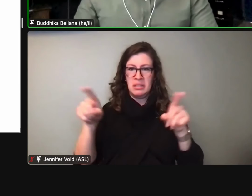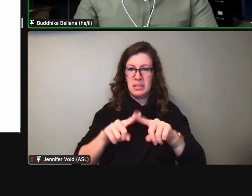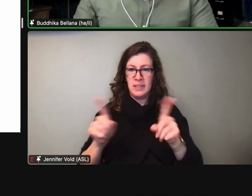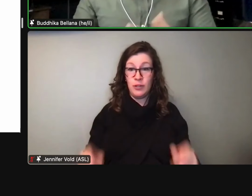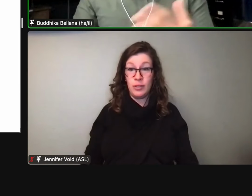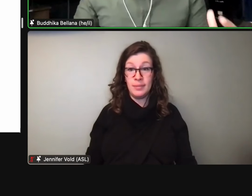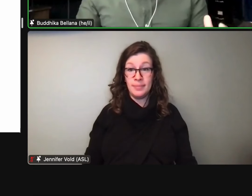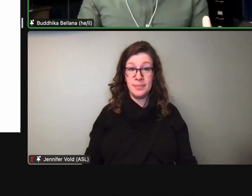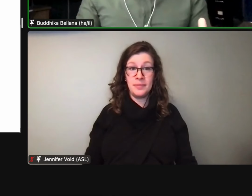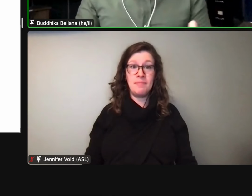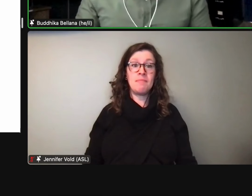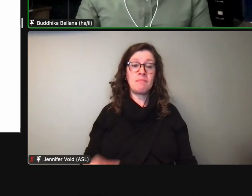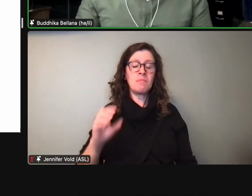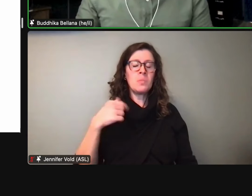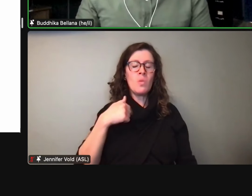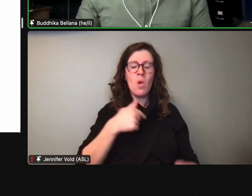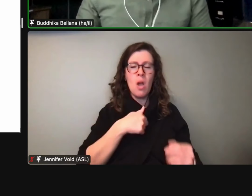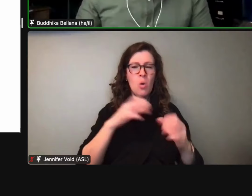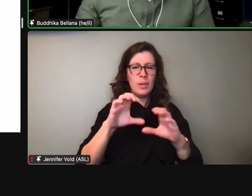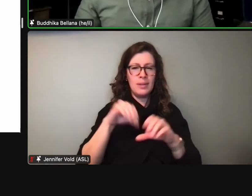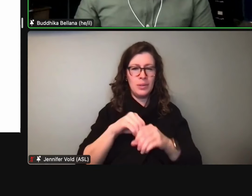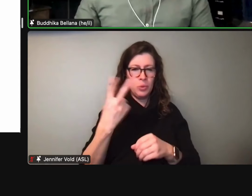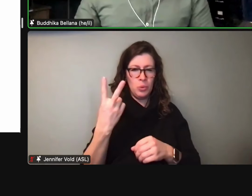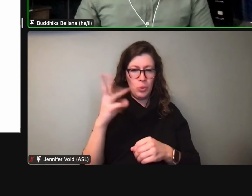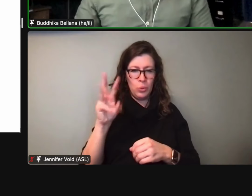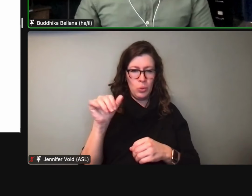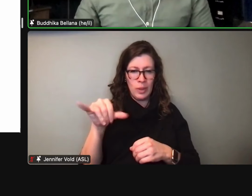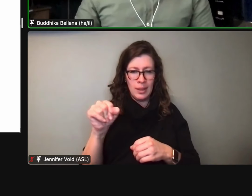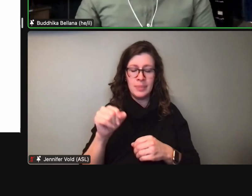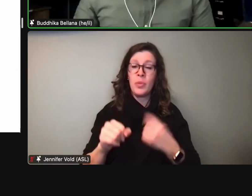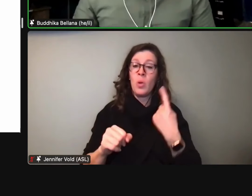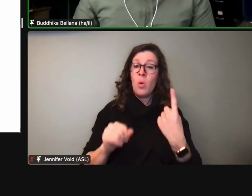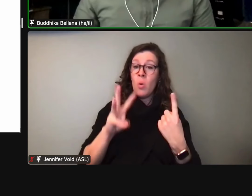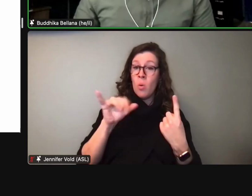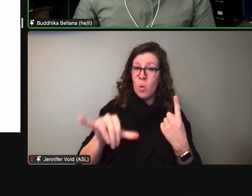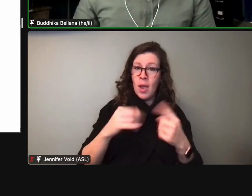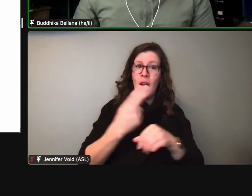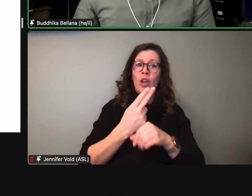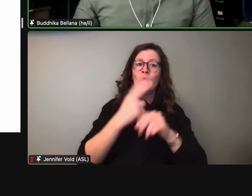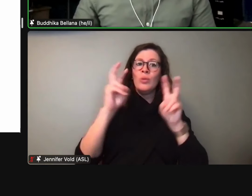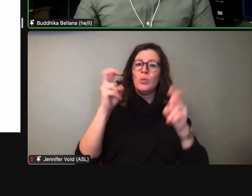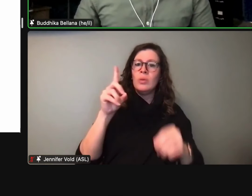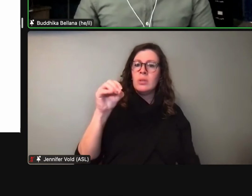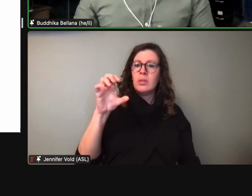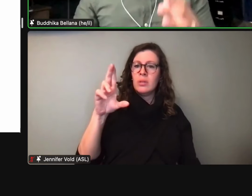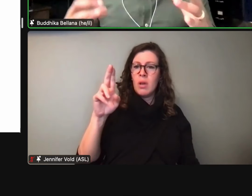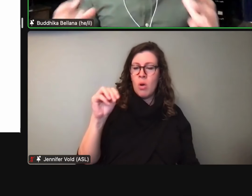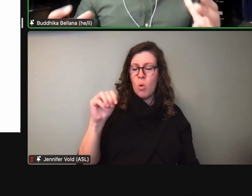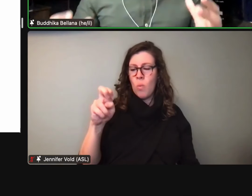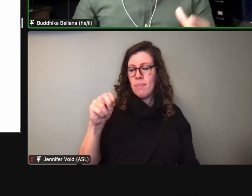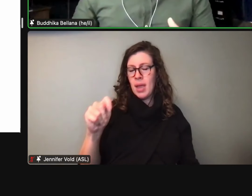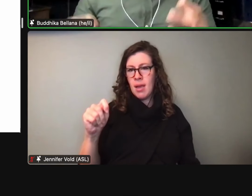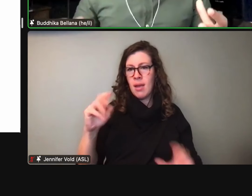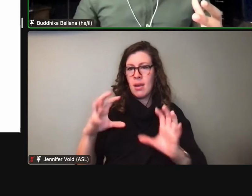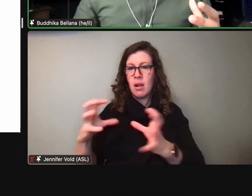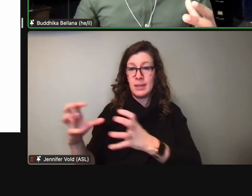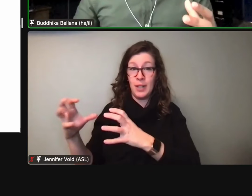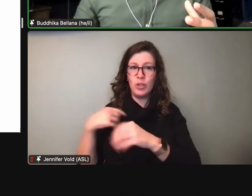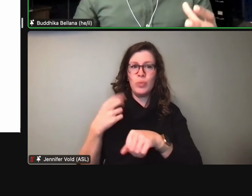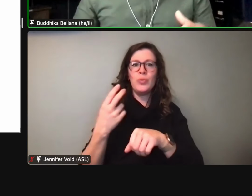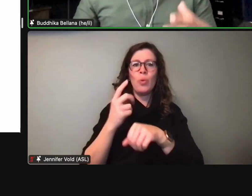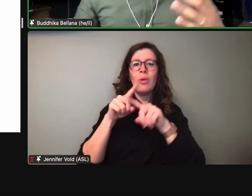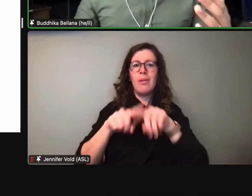So we did this in two ways. One is using document classification, which we relied on linear